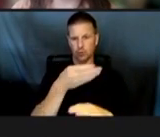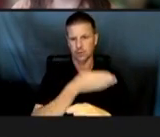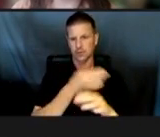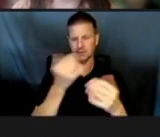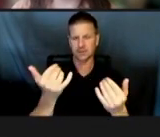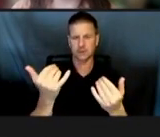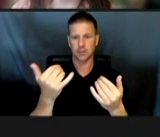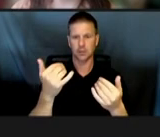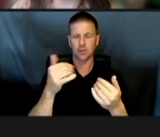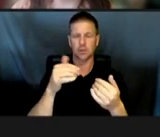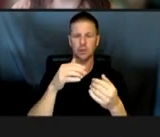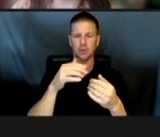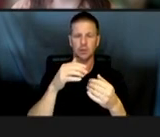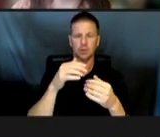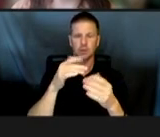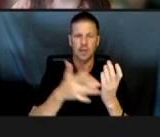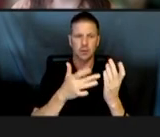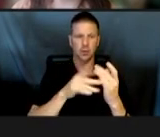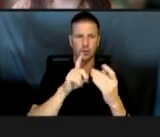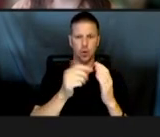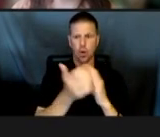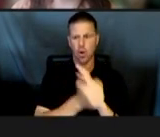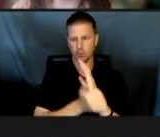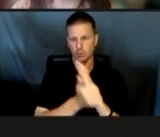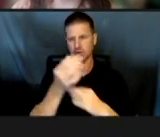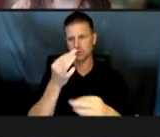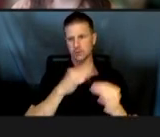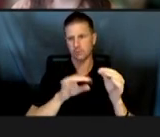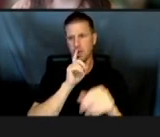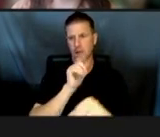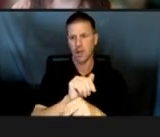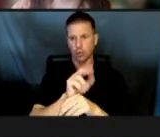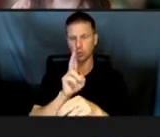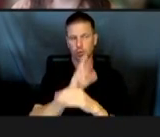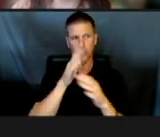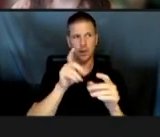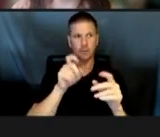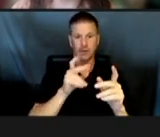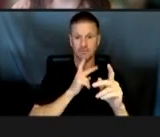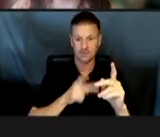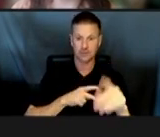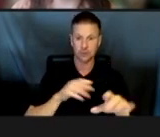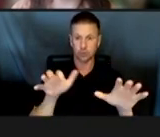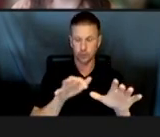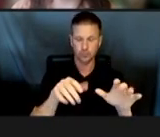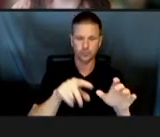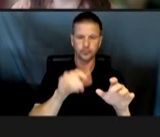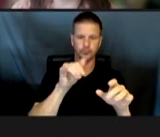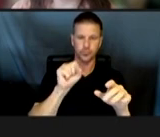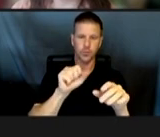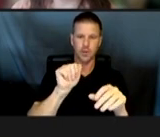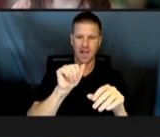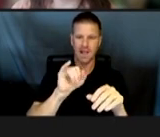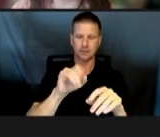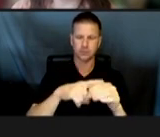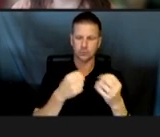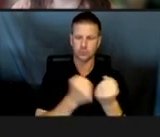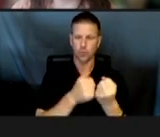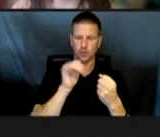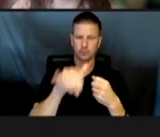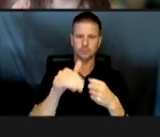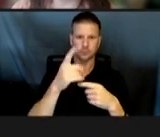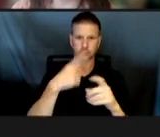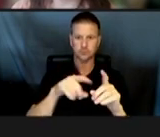to automate as many things as possible. So instead of the actual user having to physically do them, there is AI to support that. And it comes in